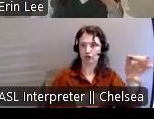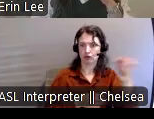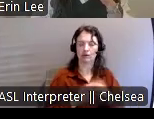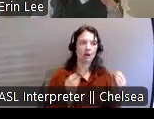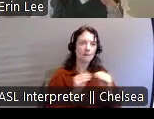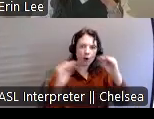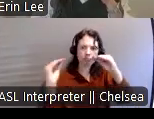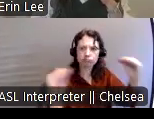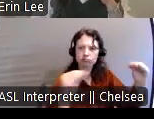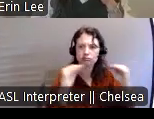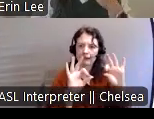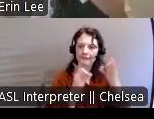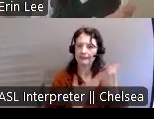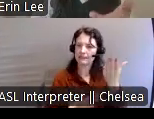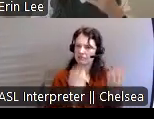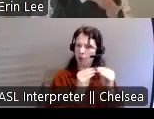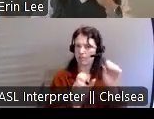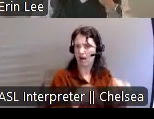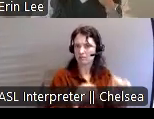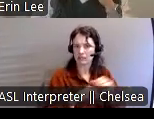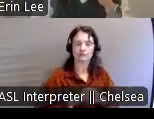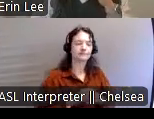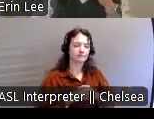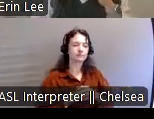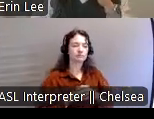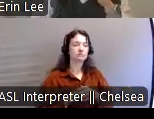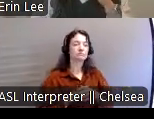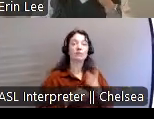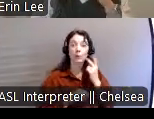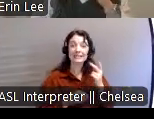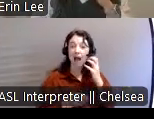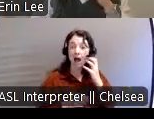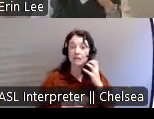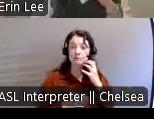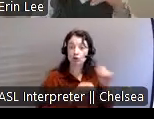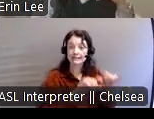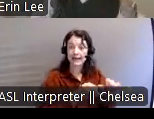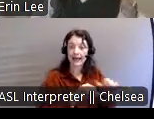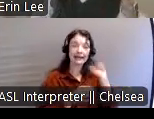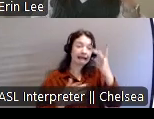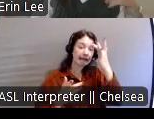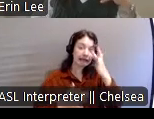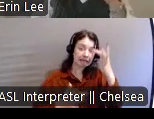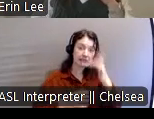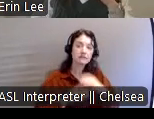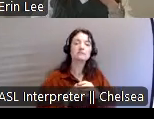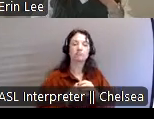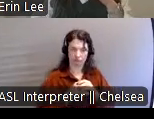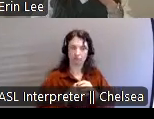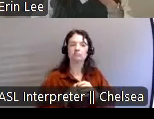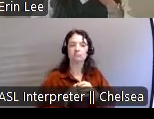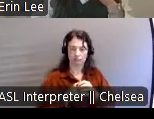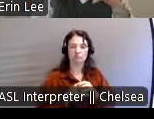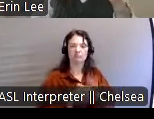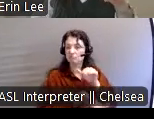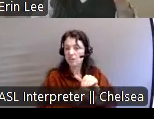in families, and in services? Hospital stay or illness, doctor's appointments. It is important that we